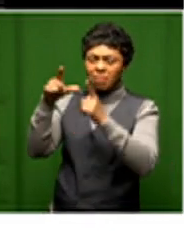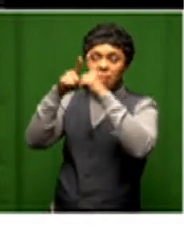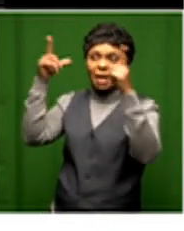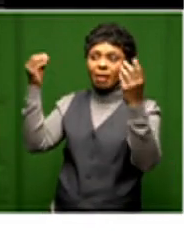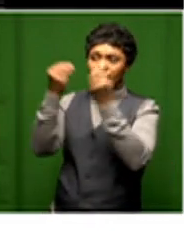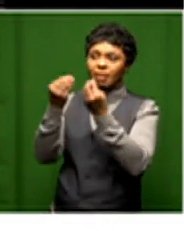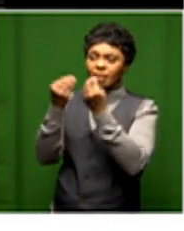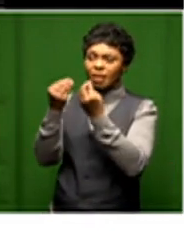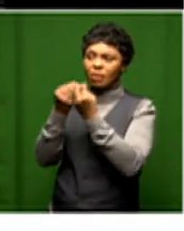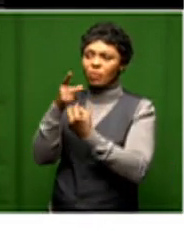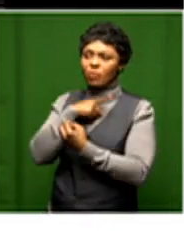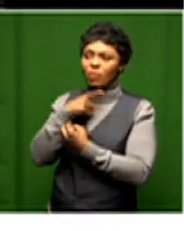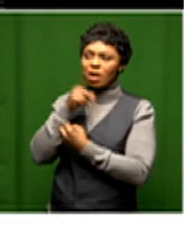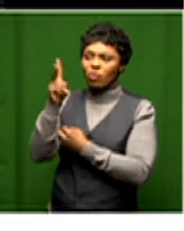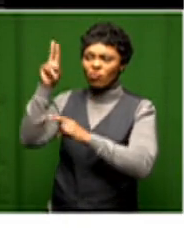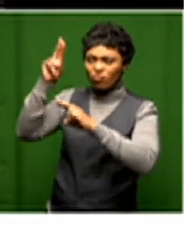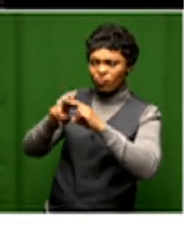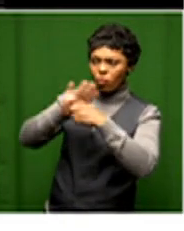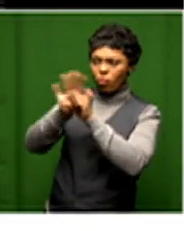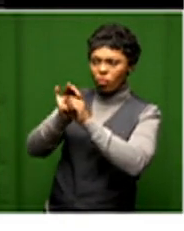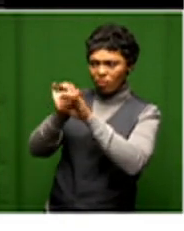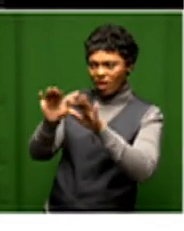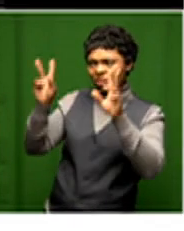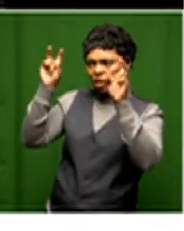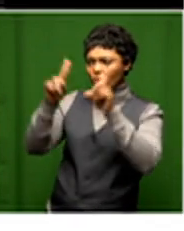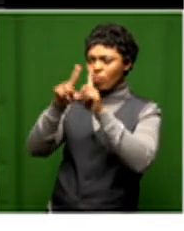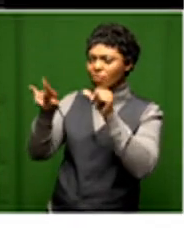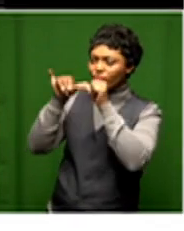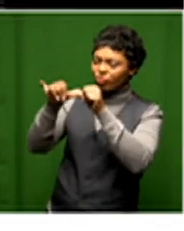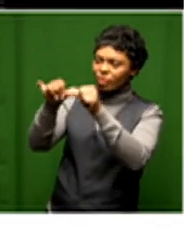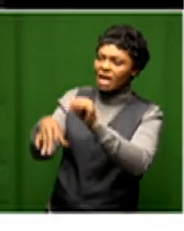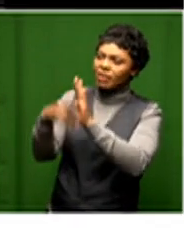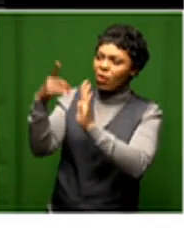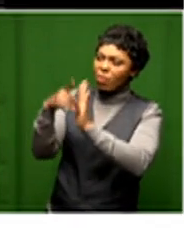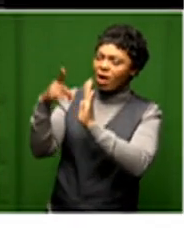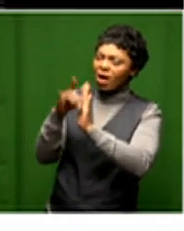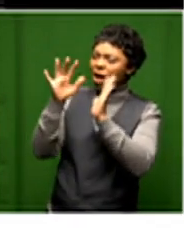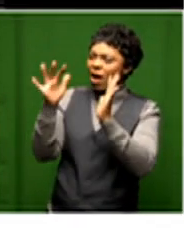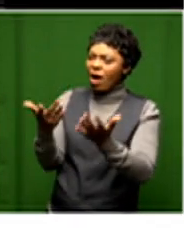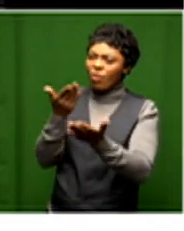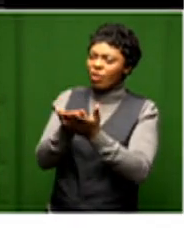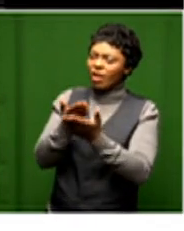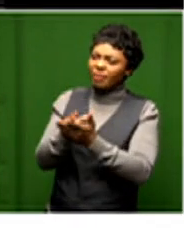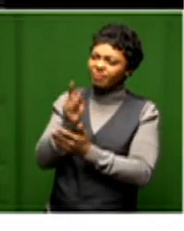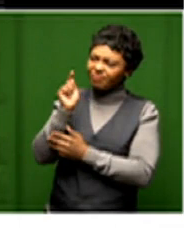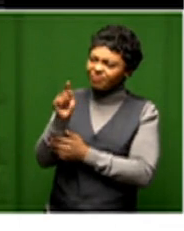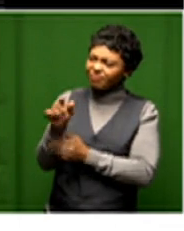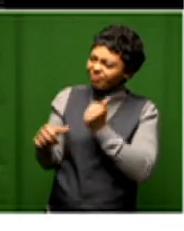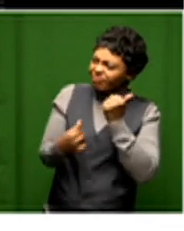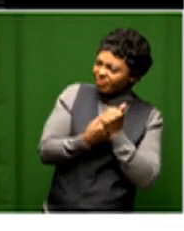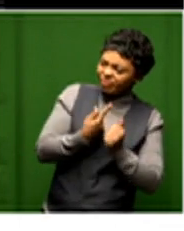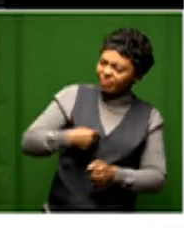you've touched on COVID very briefly, but in terms of sustainable development, how can this